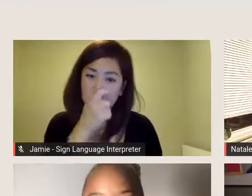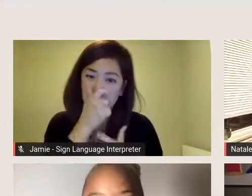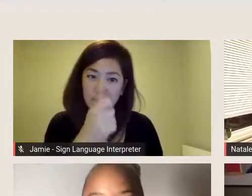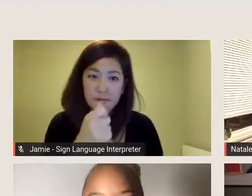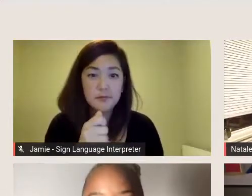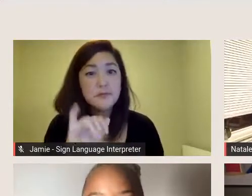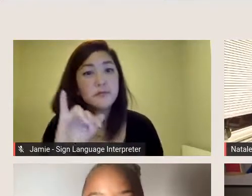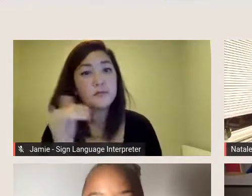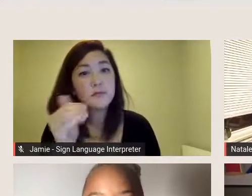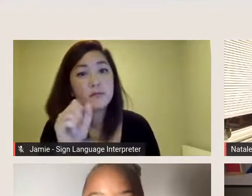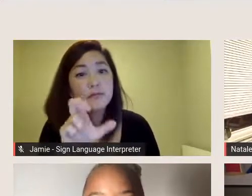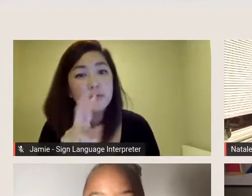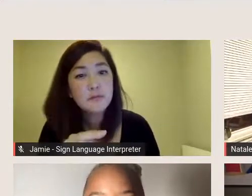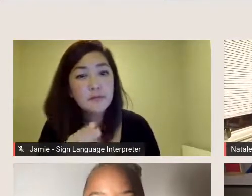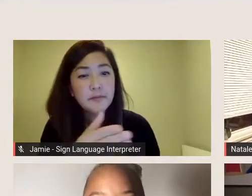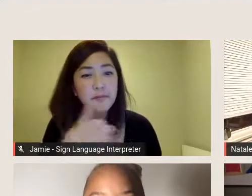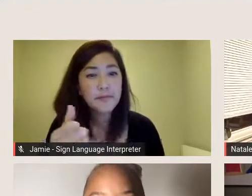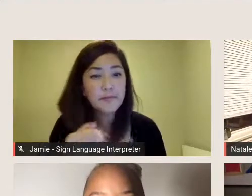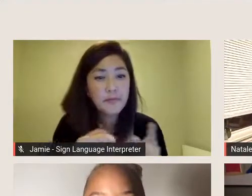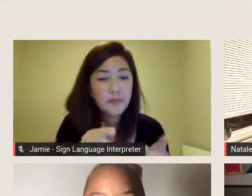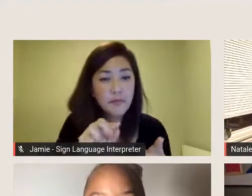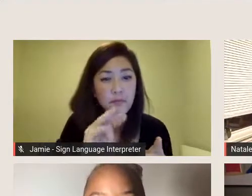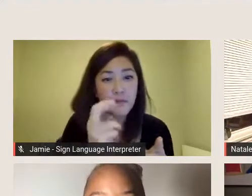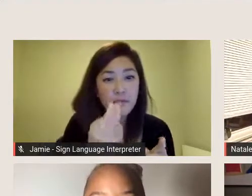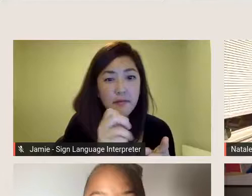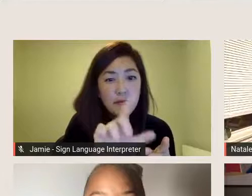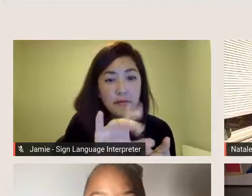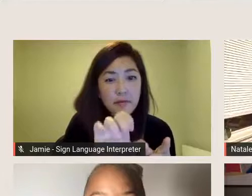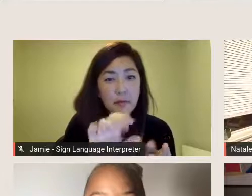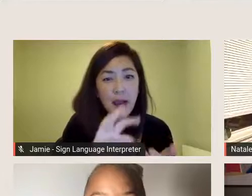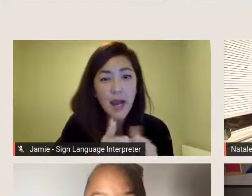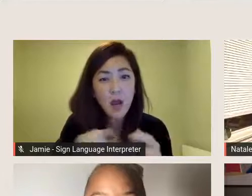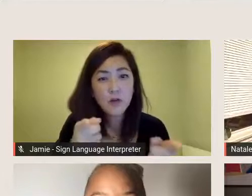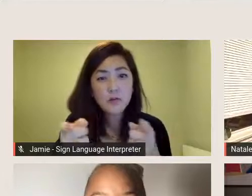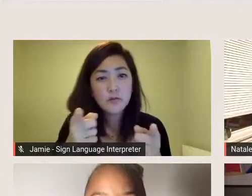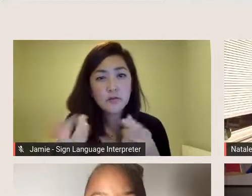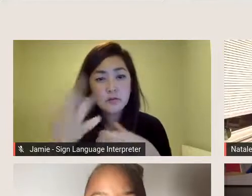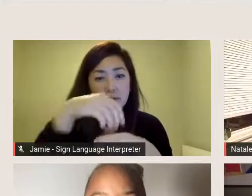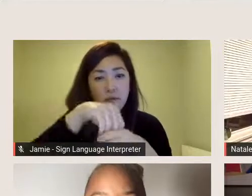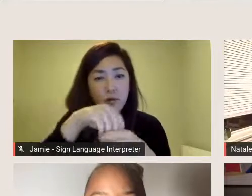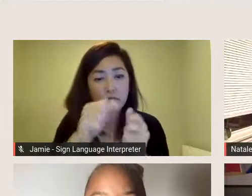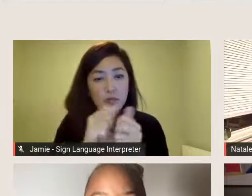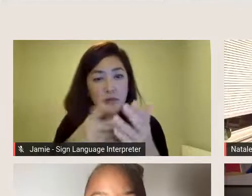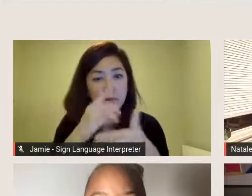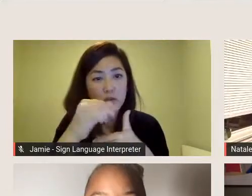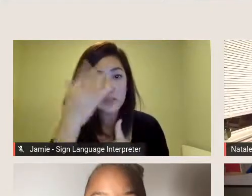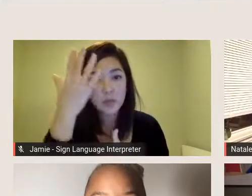Thanks. Jason and Michelle, how did you come to be involved in the project, and what was important for you